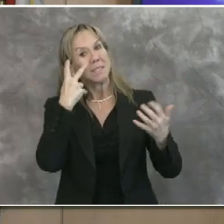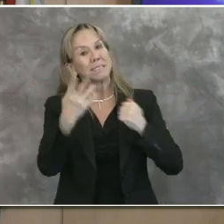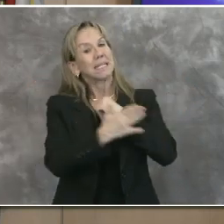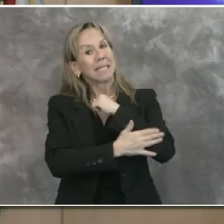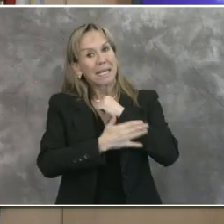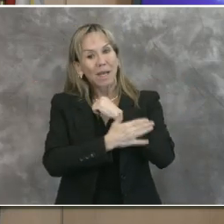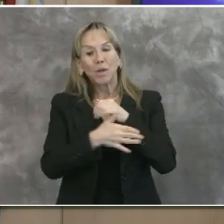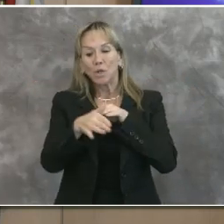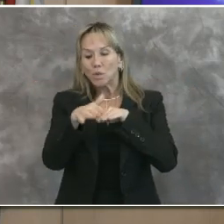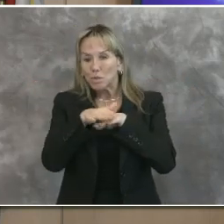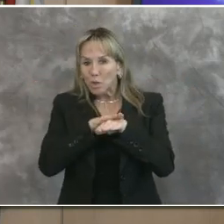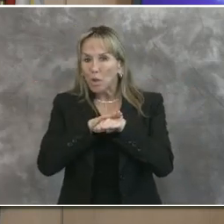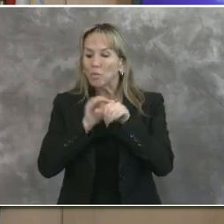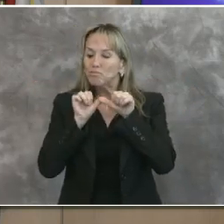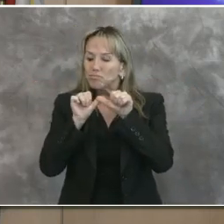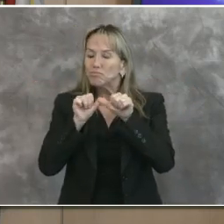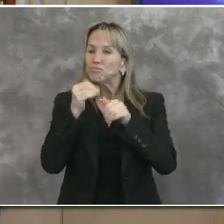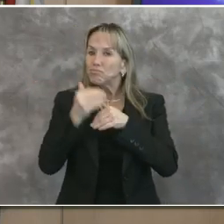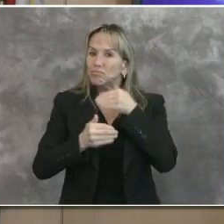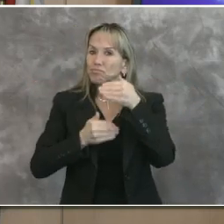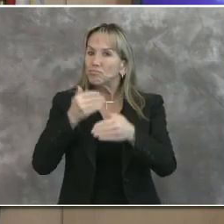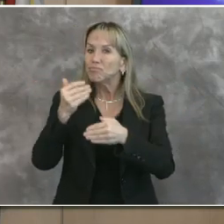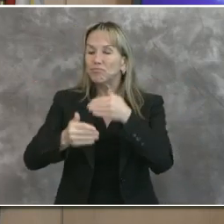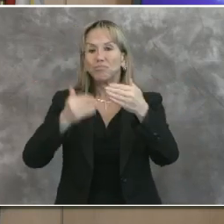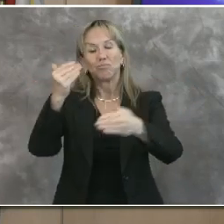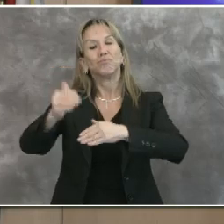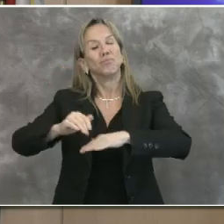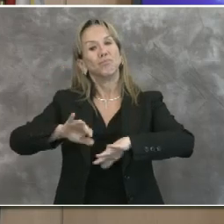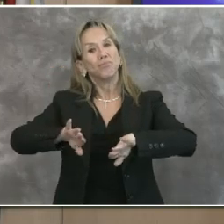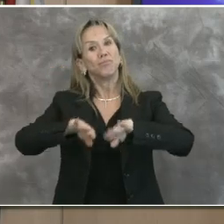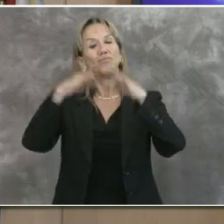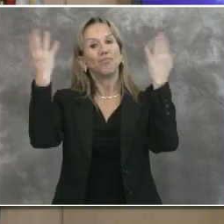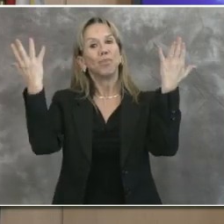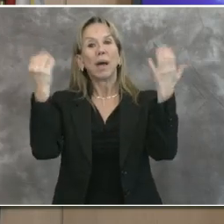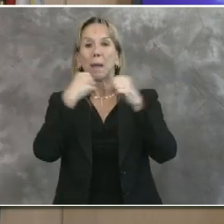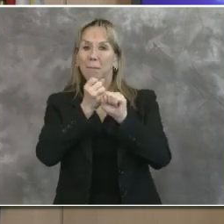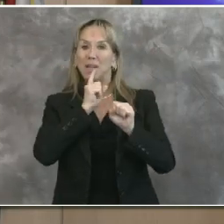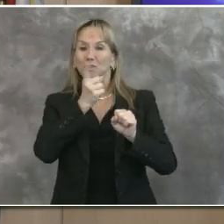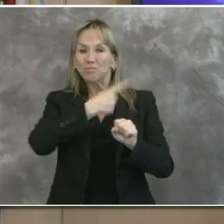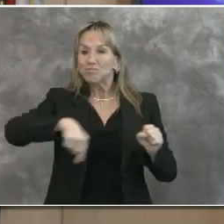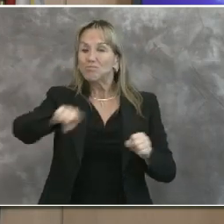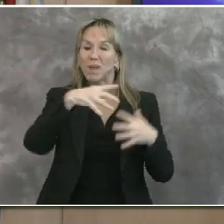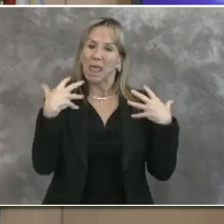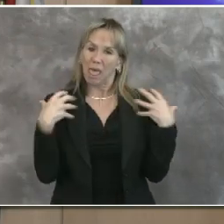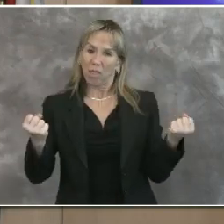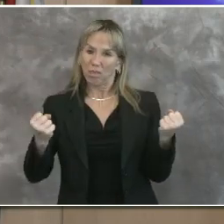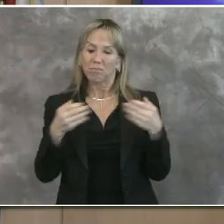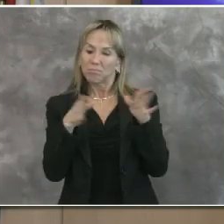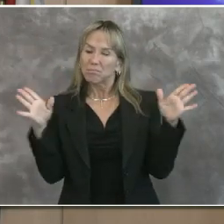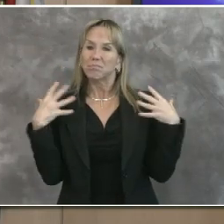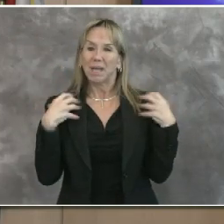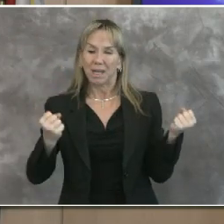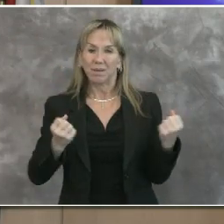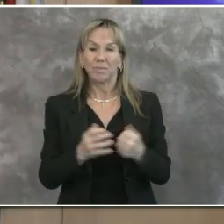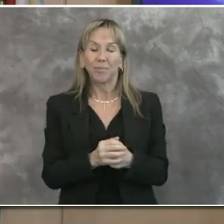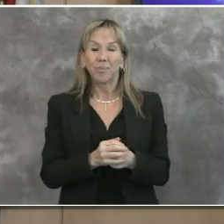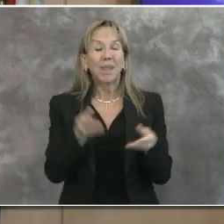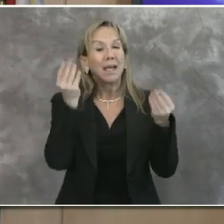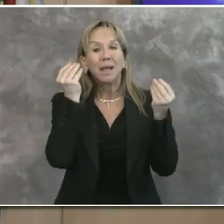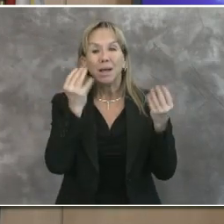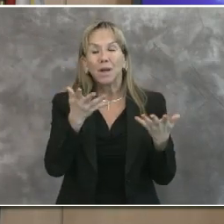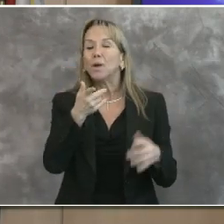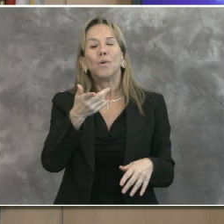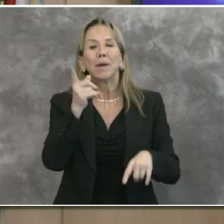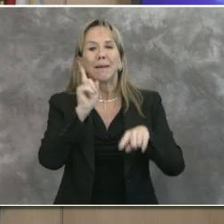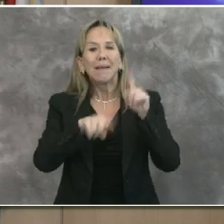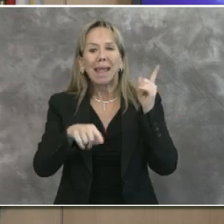slow, steady, appropriate pace that ensures the adherence to public health. The simple reality is you are not going to be in a